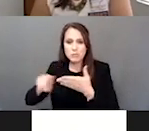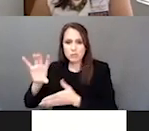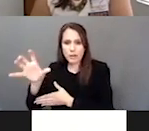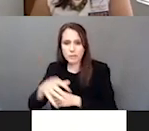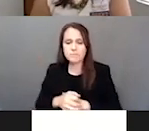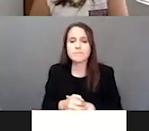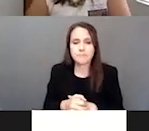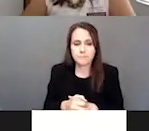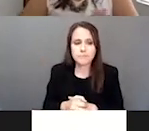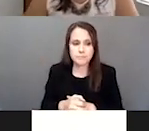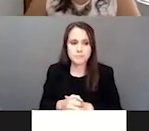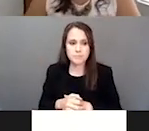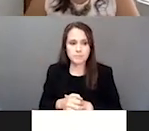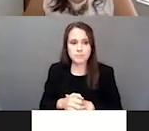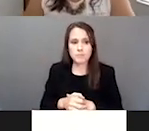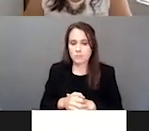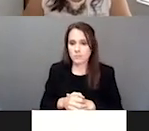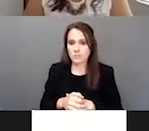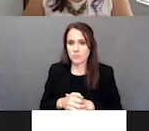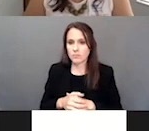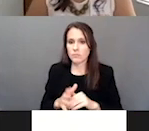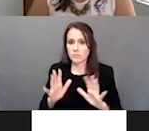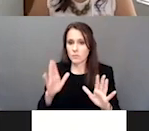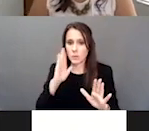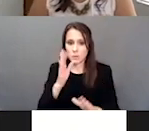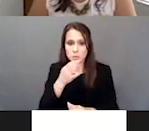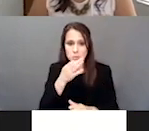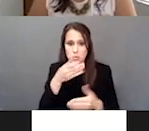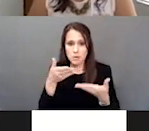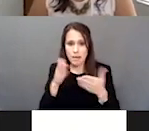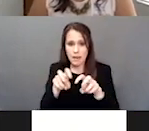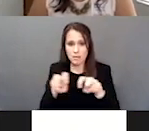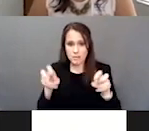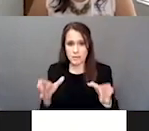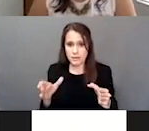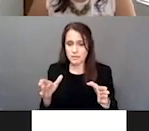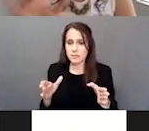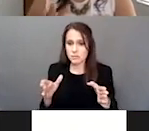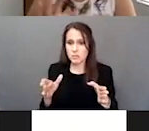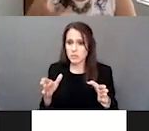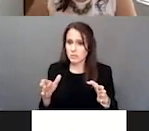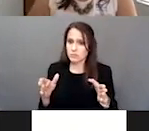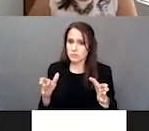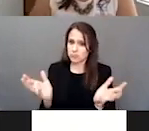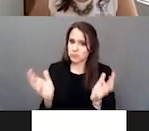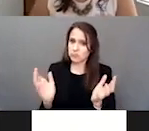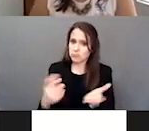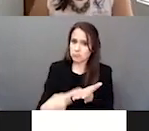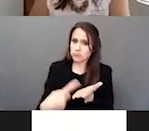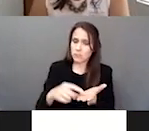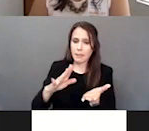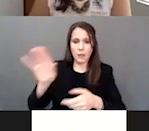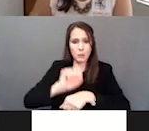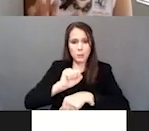So before I allow the panelists to, you know, talk a little bit about their work and,